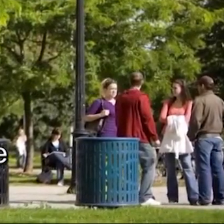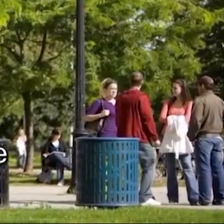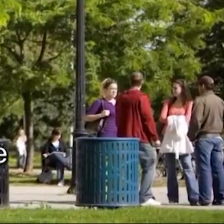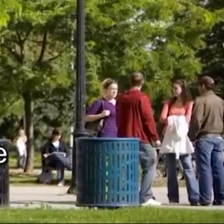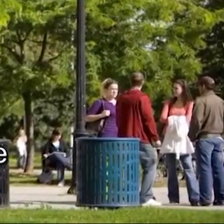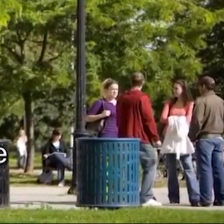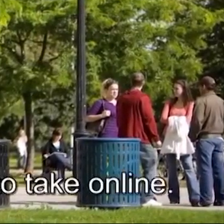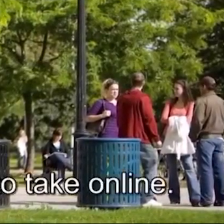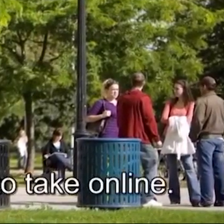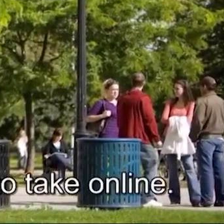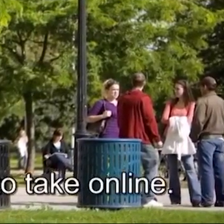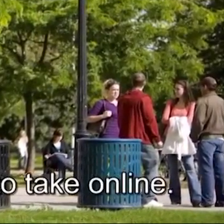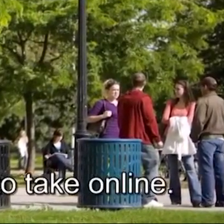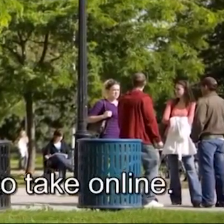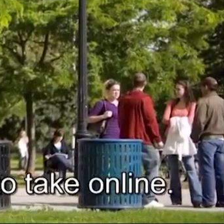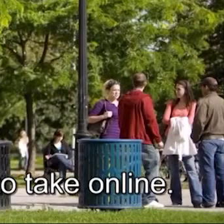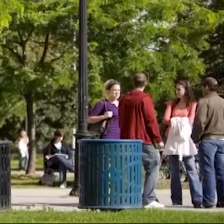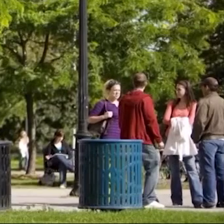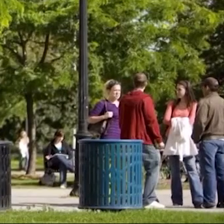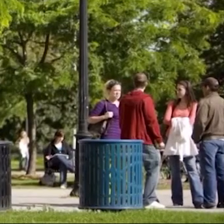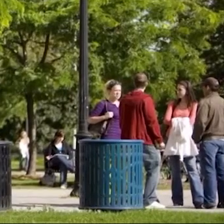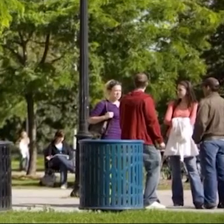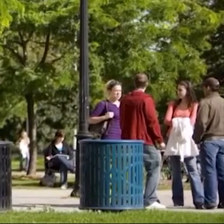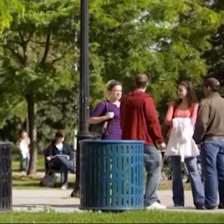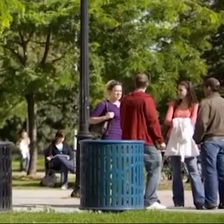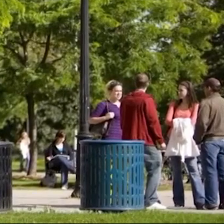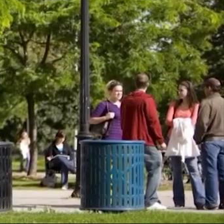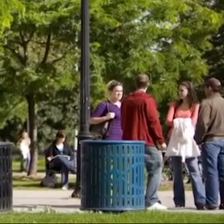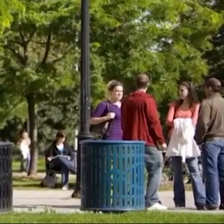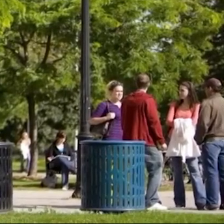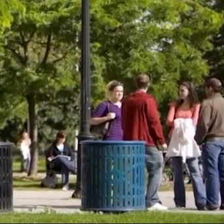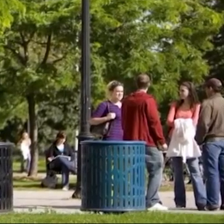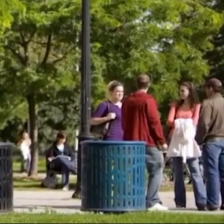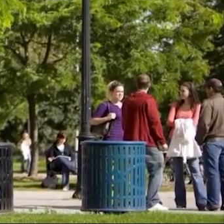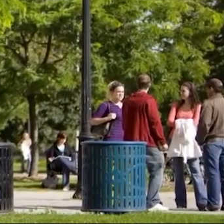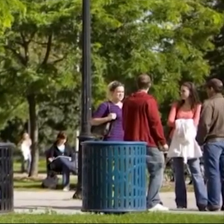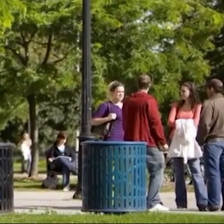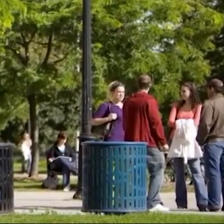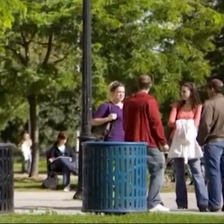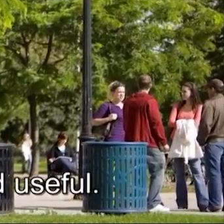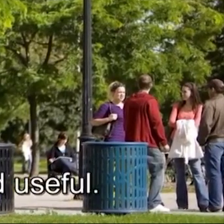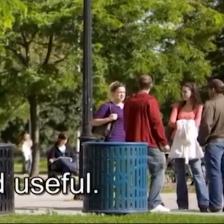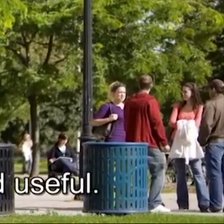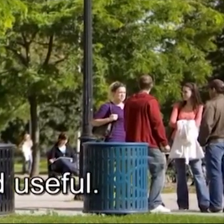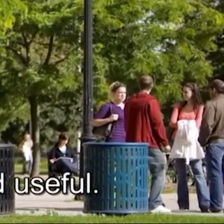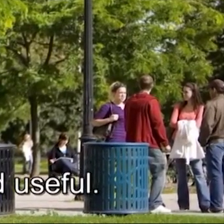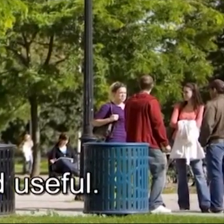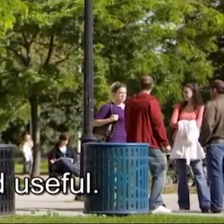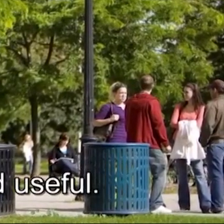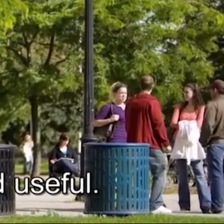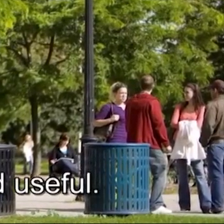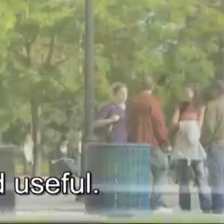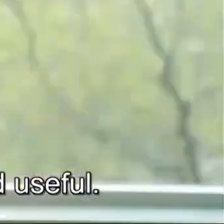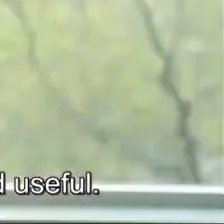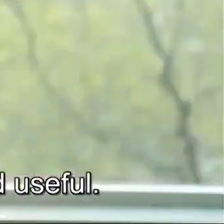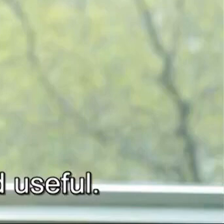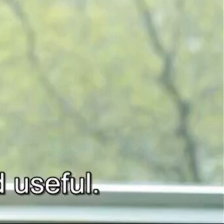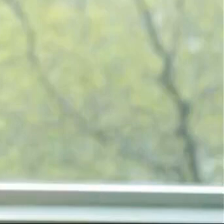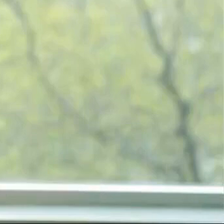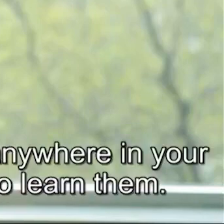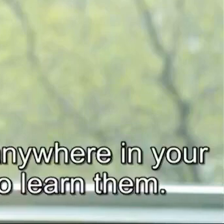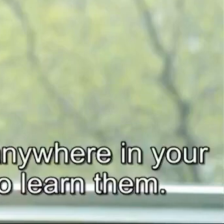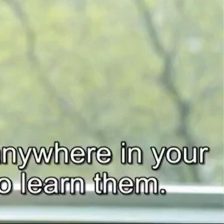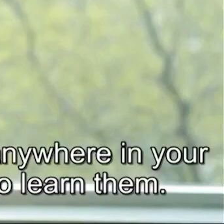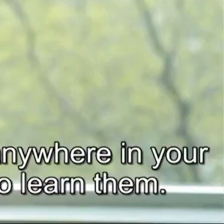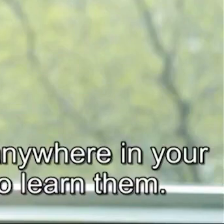of learning materials the most interesting course you will be able to take online. This one is going to be memorable and useful. I'm going